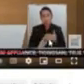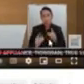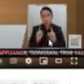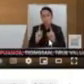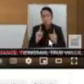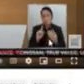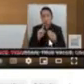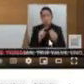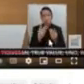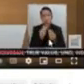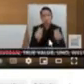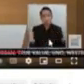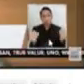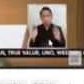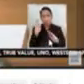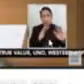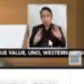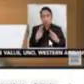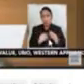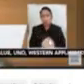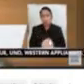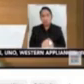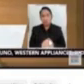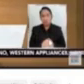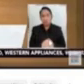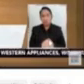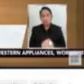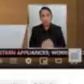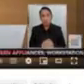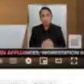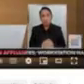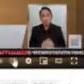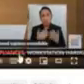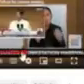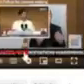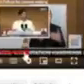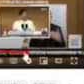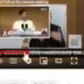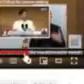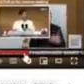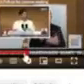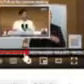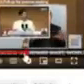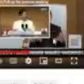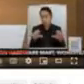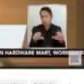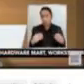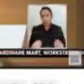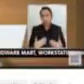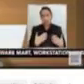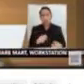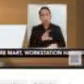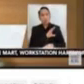any issue that may arise. So the initial results of our efforts inspire confidence. Let